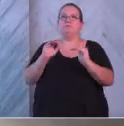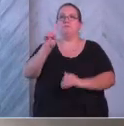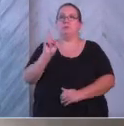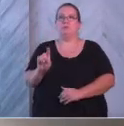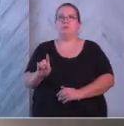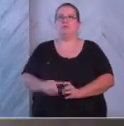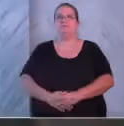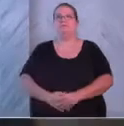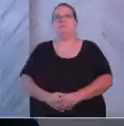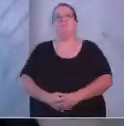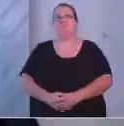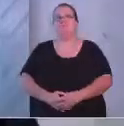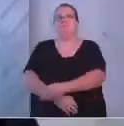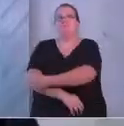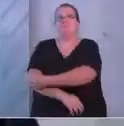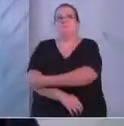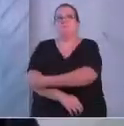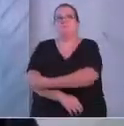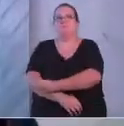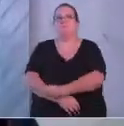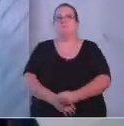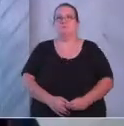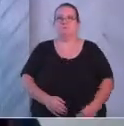question. My name